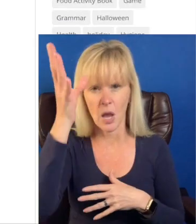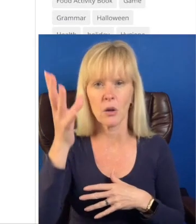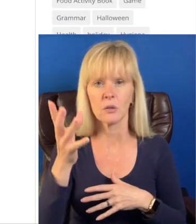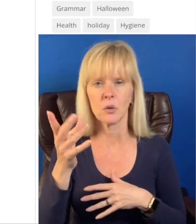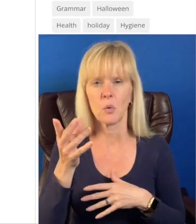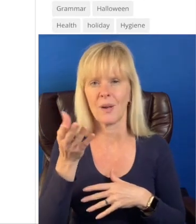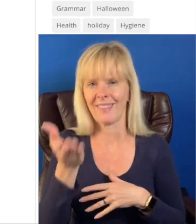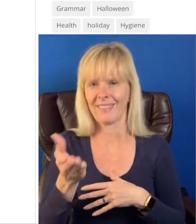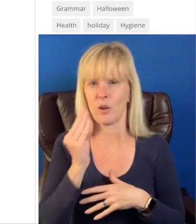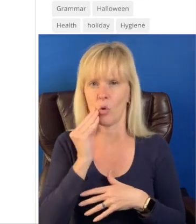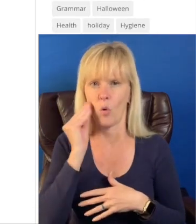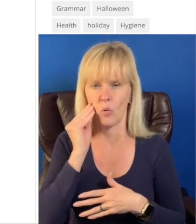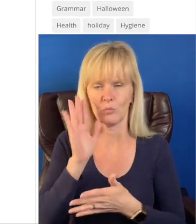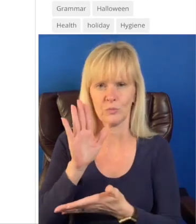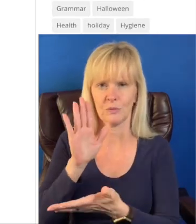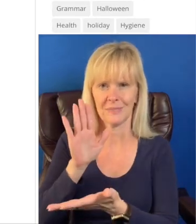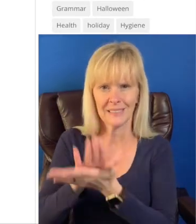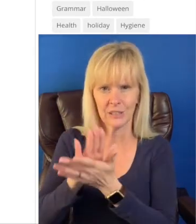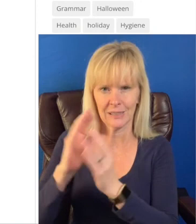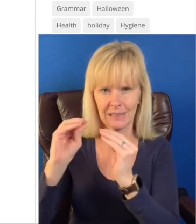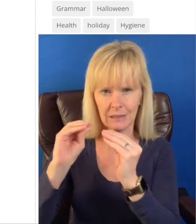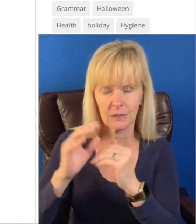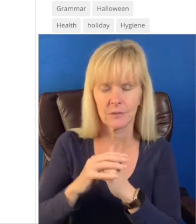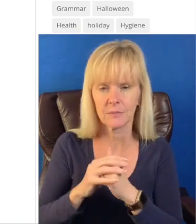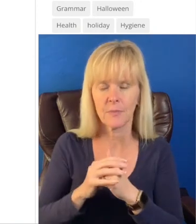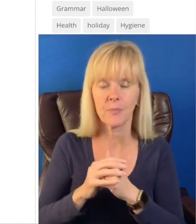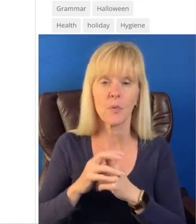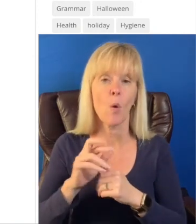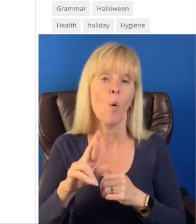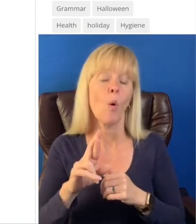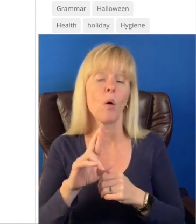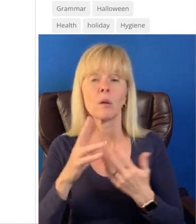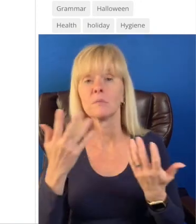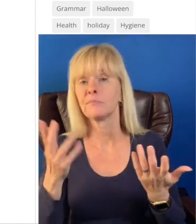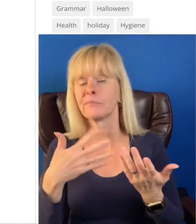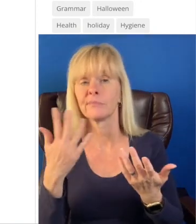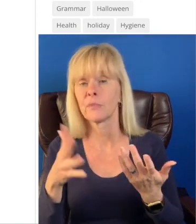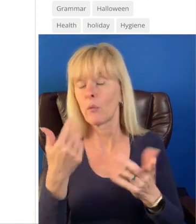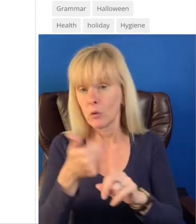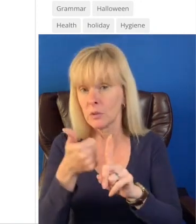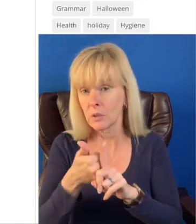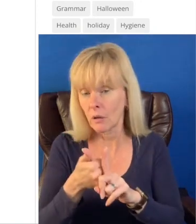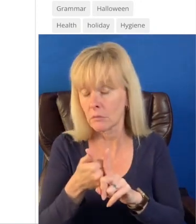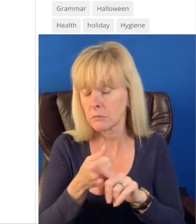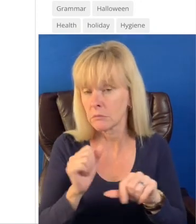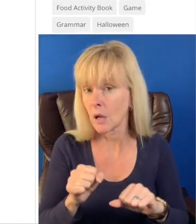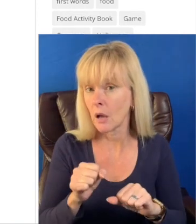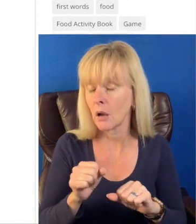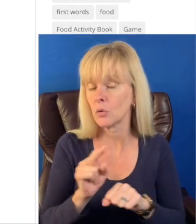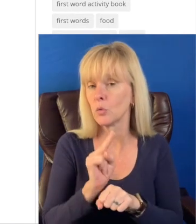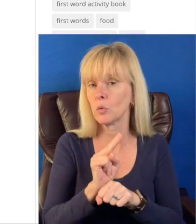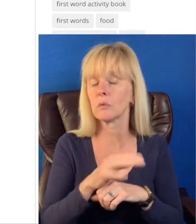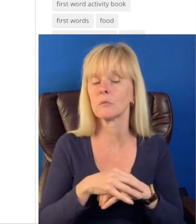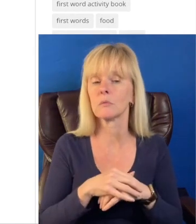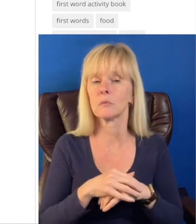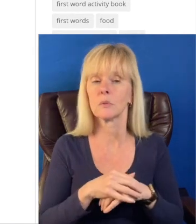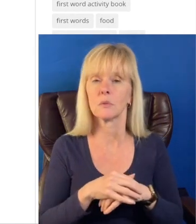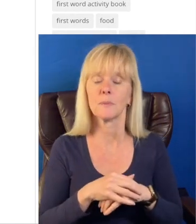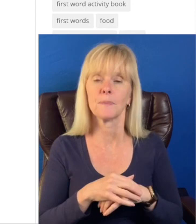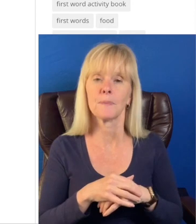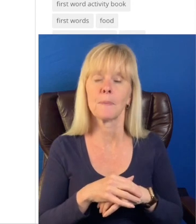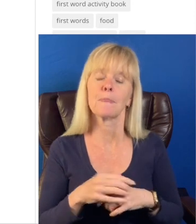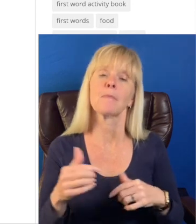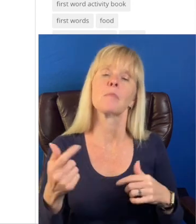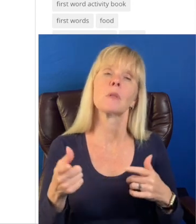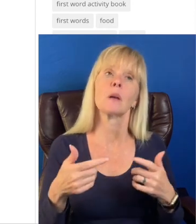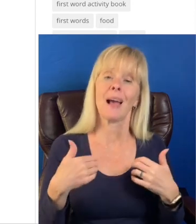while they're schooling at home, or with just just for yourself to use. And you can do this.